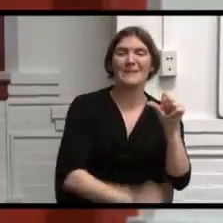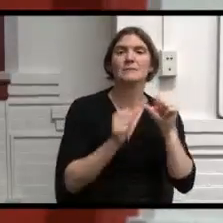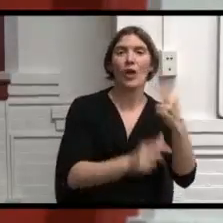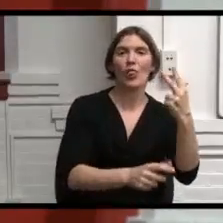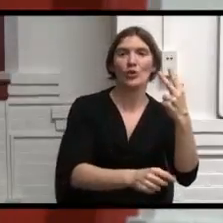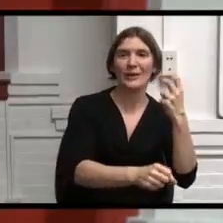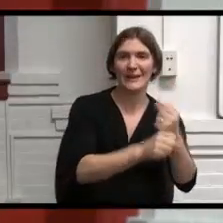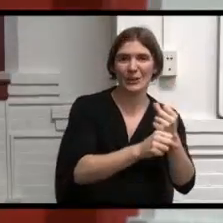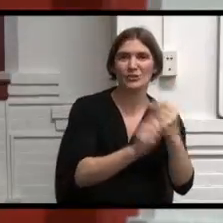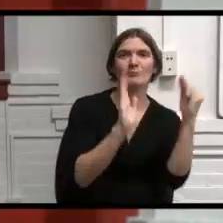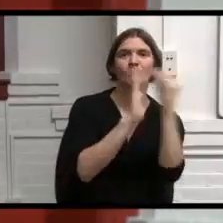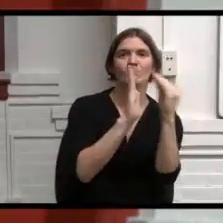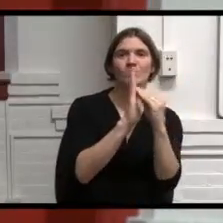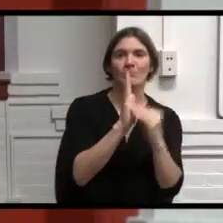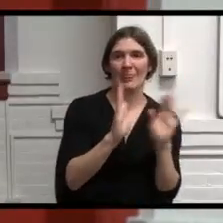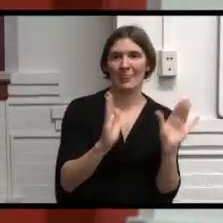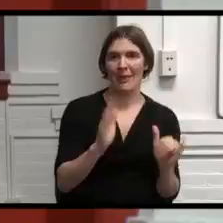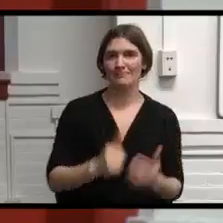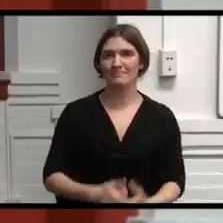Okay.